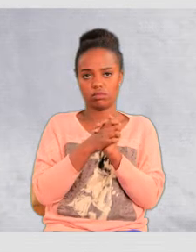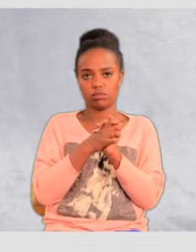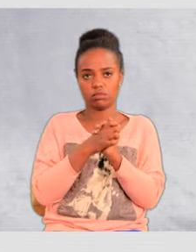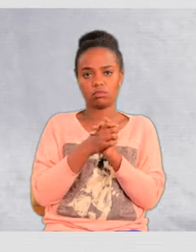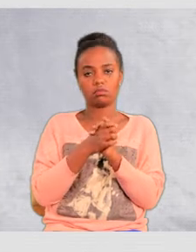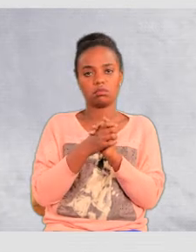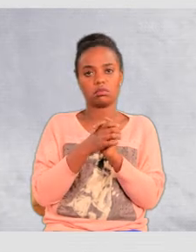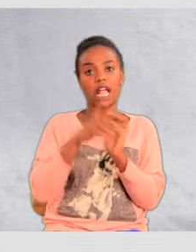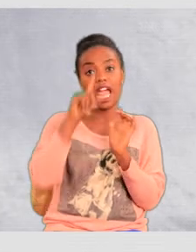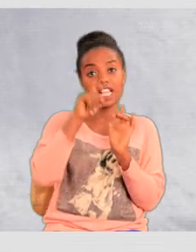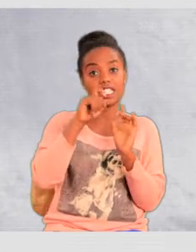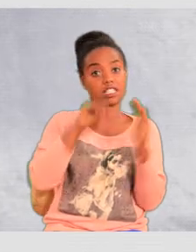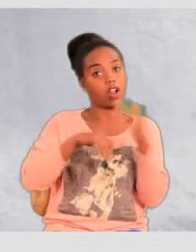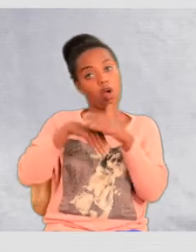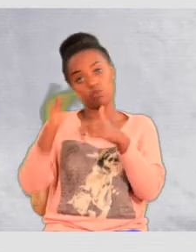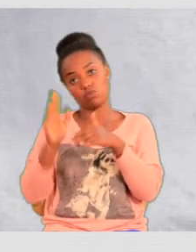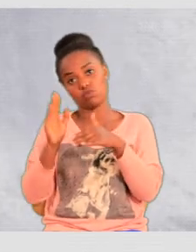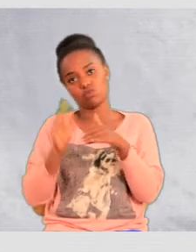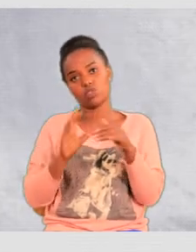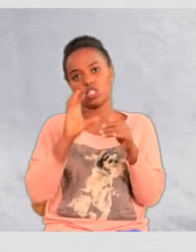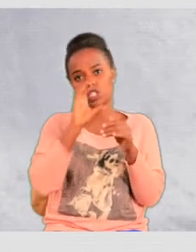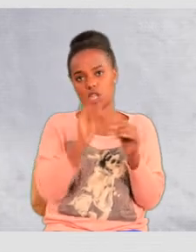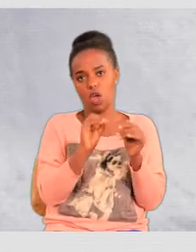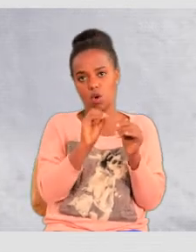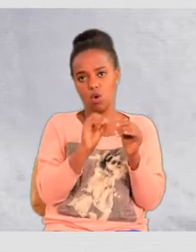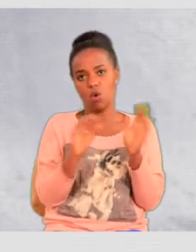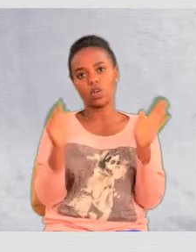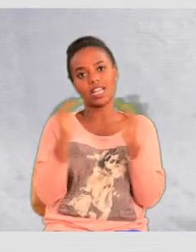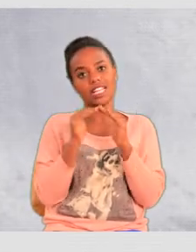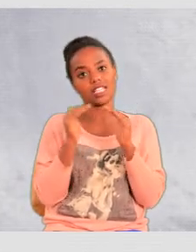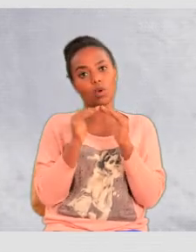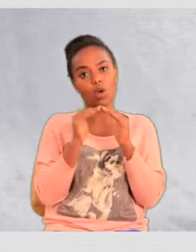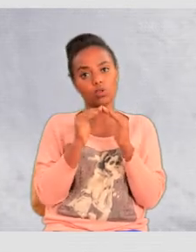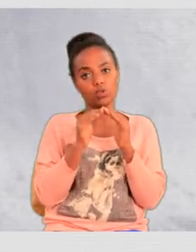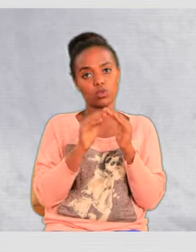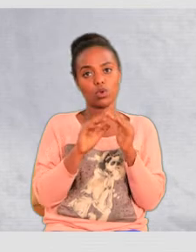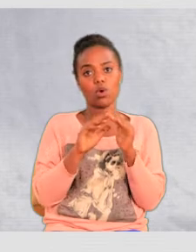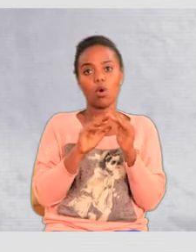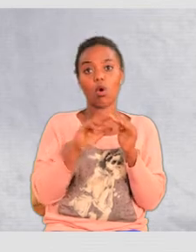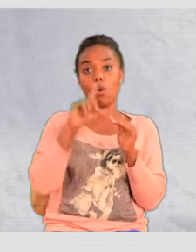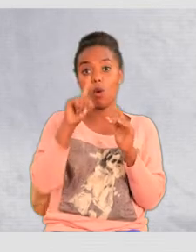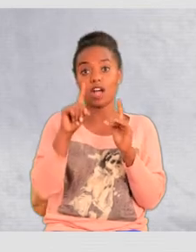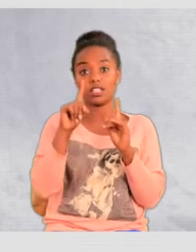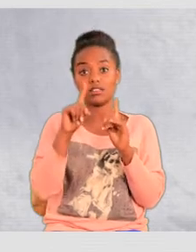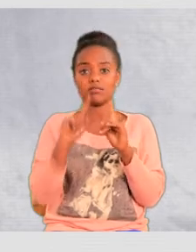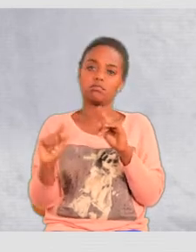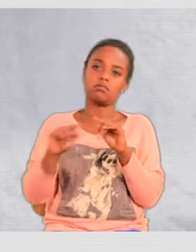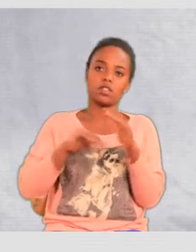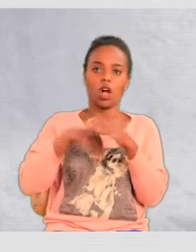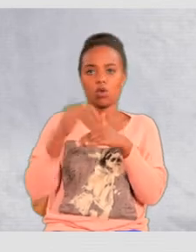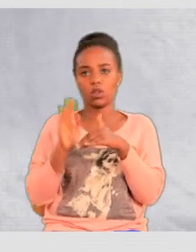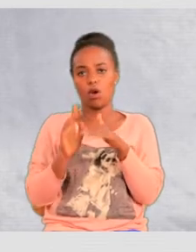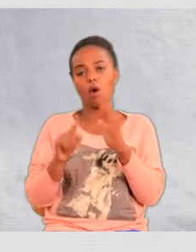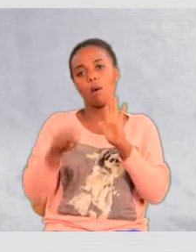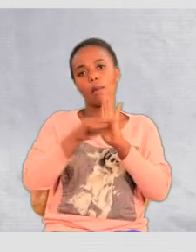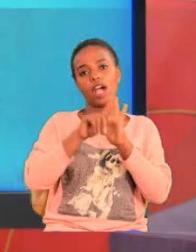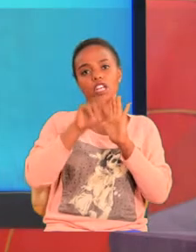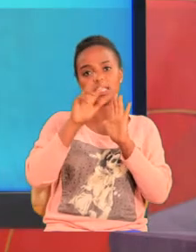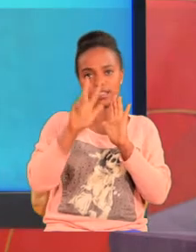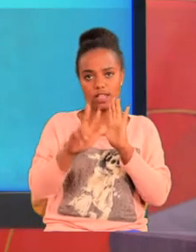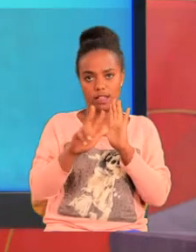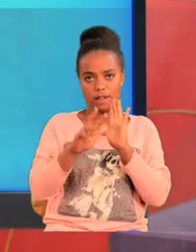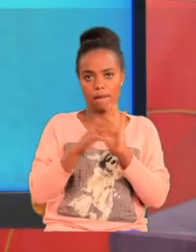Take x to this side, you will have 0. This is equal to, take 1 to the other side, minus 2, minus 1 is minus